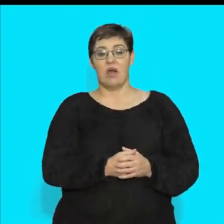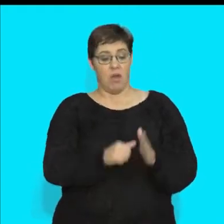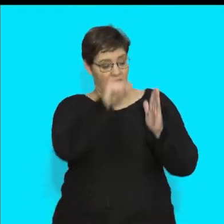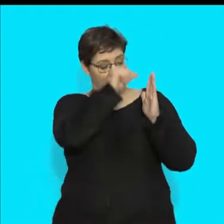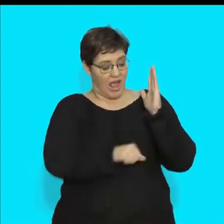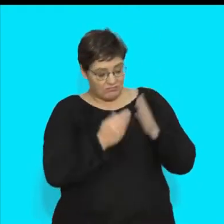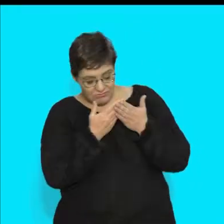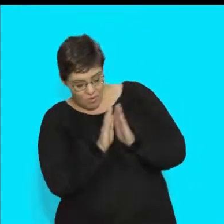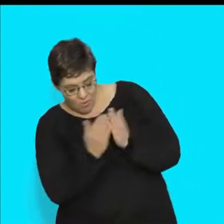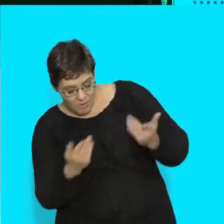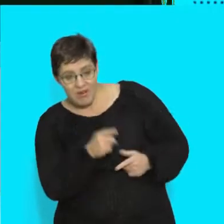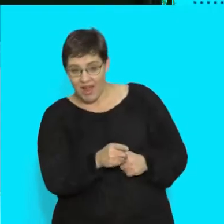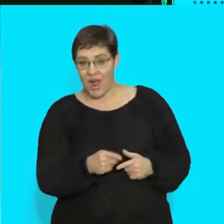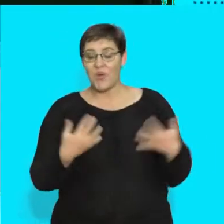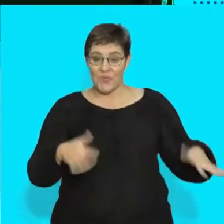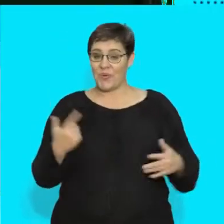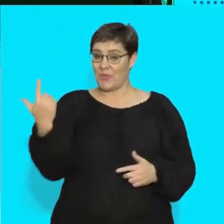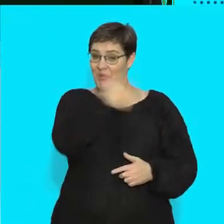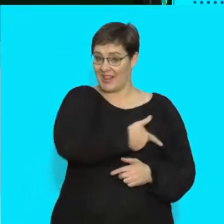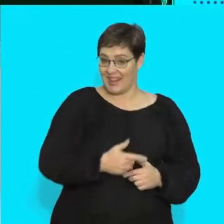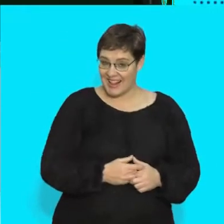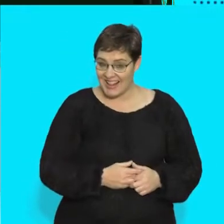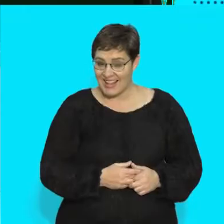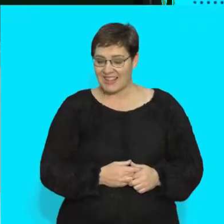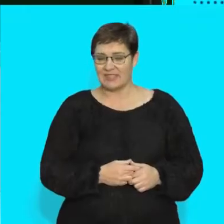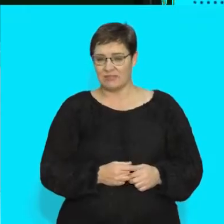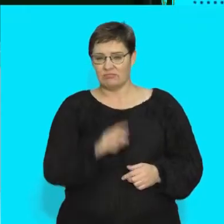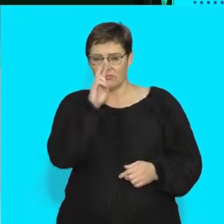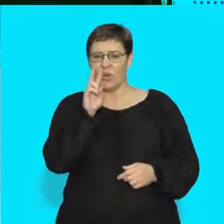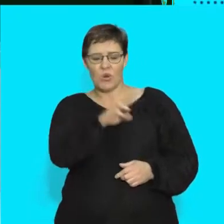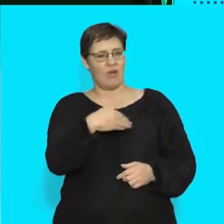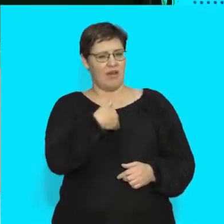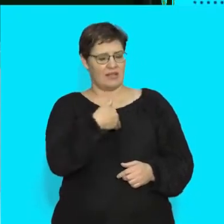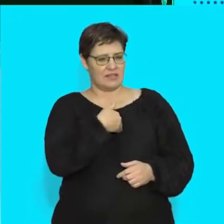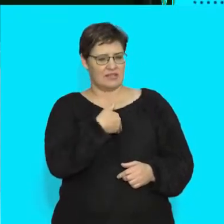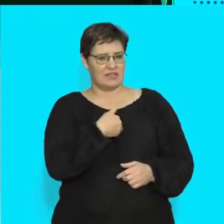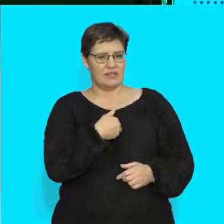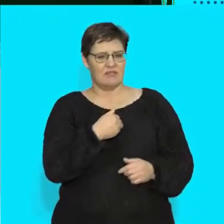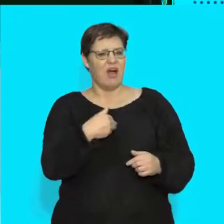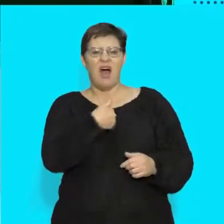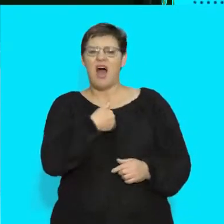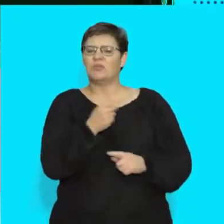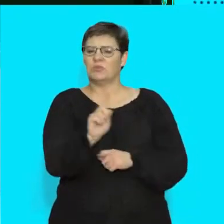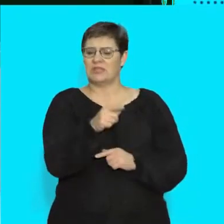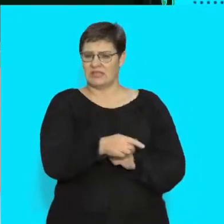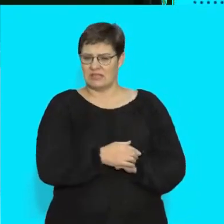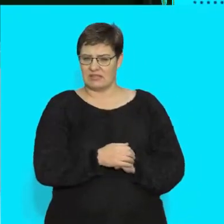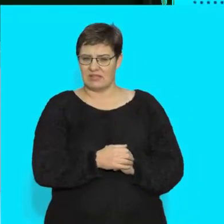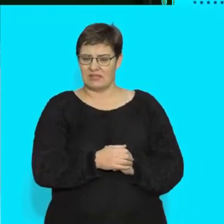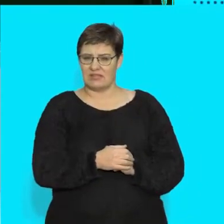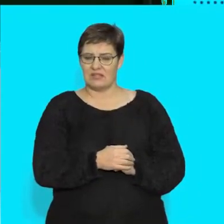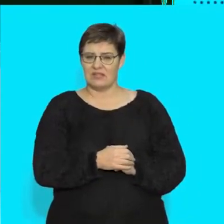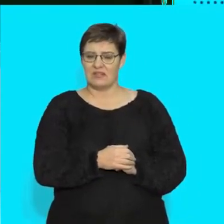even dissected the heart, right, which was quite phenomenal. So when we looked at the heart, what is this heart? This